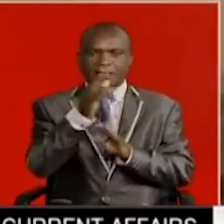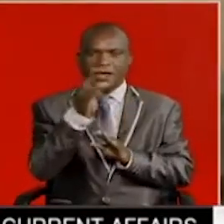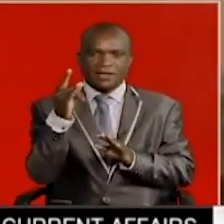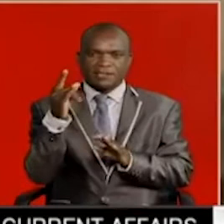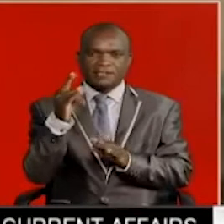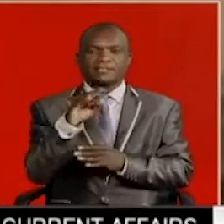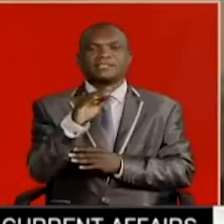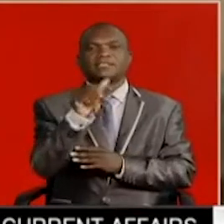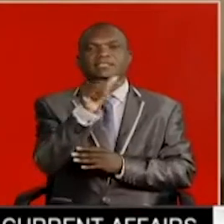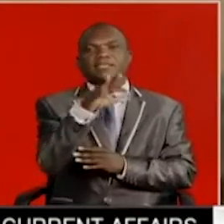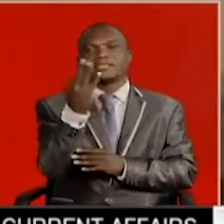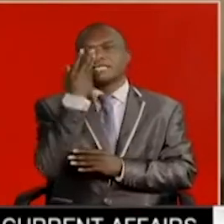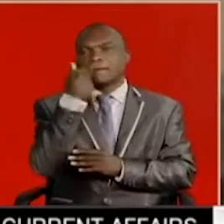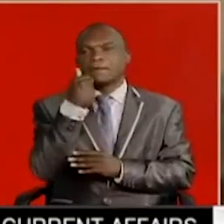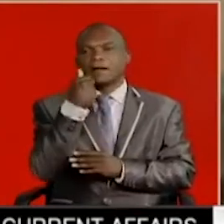9,763,988,